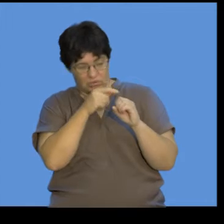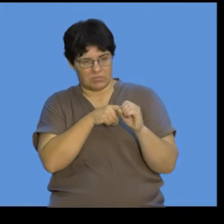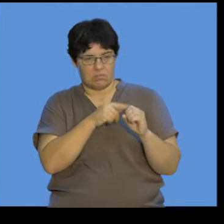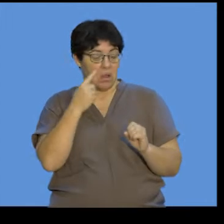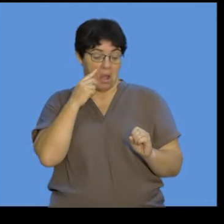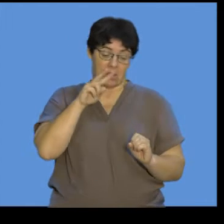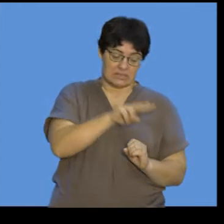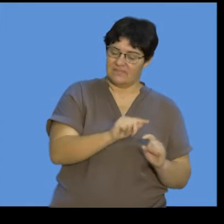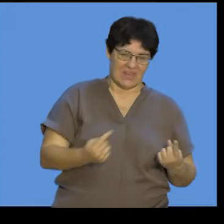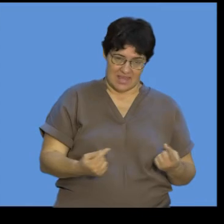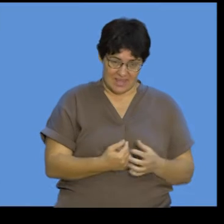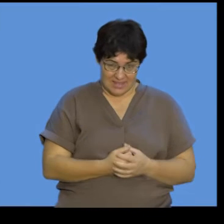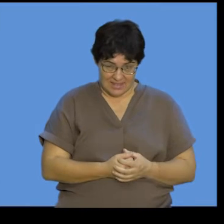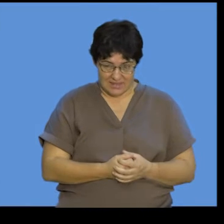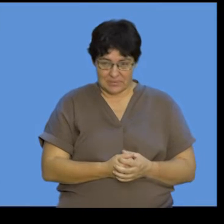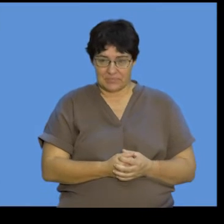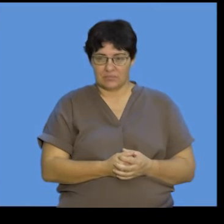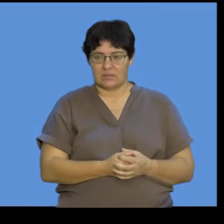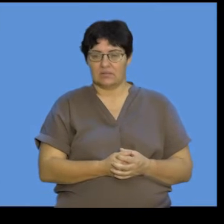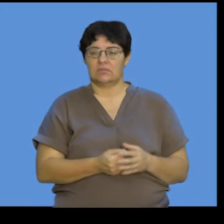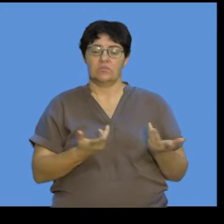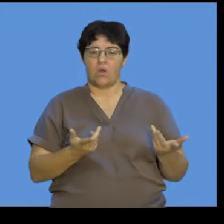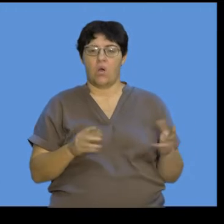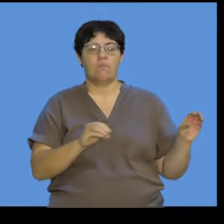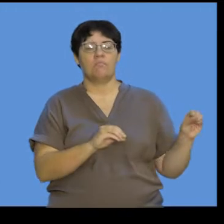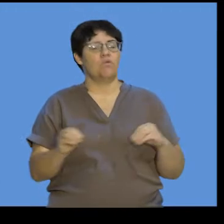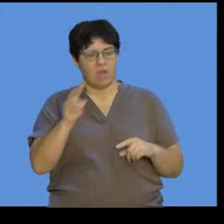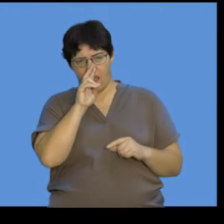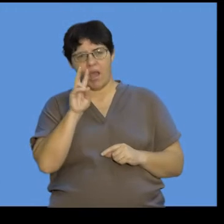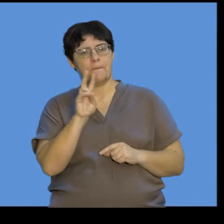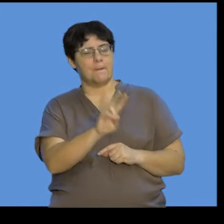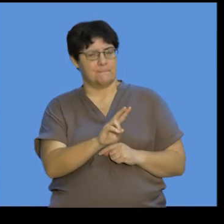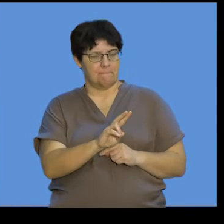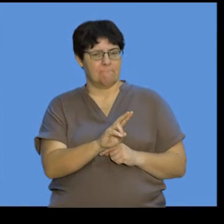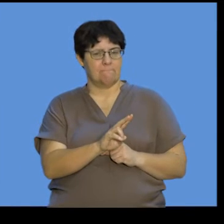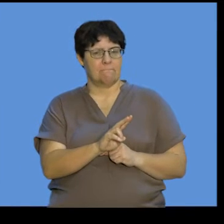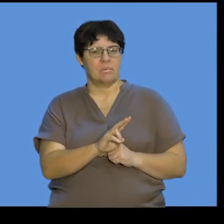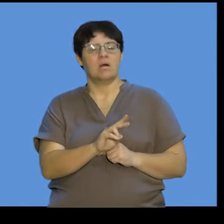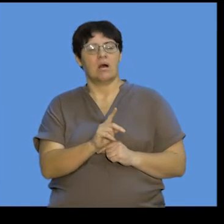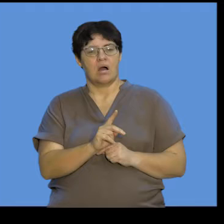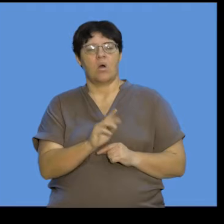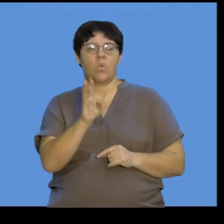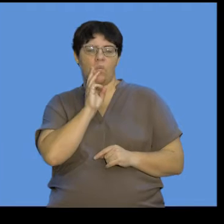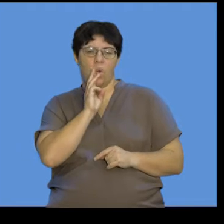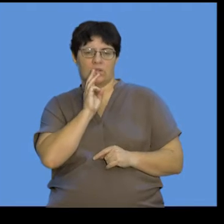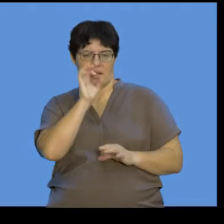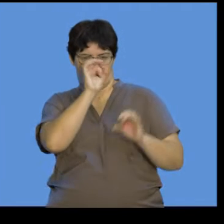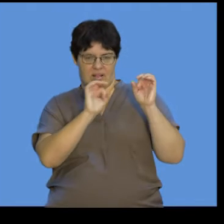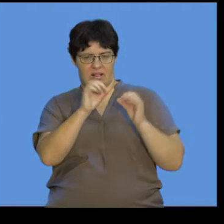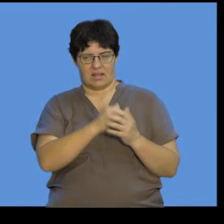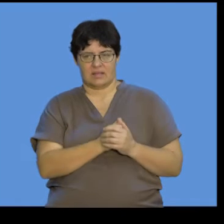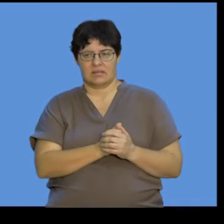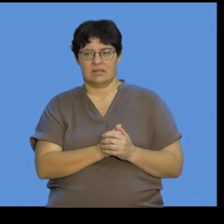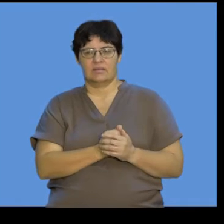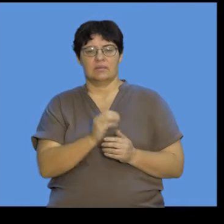quite microscopic, so the movement could be seen through the water molecules, which suggested that there